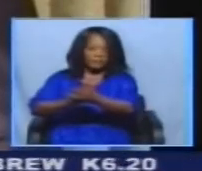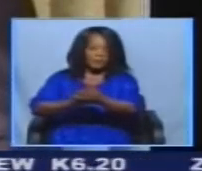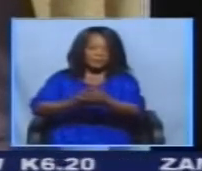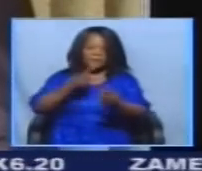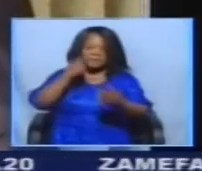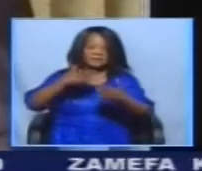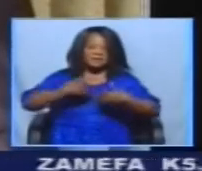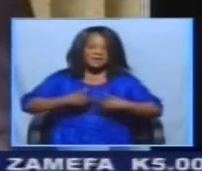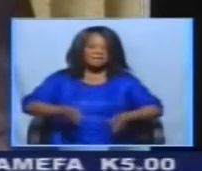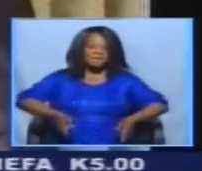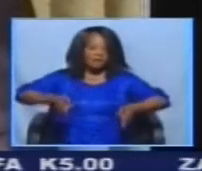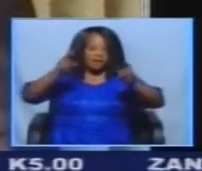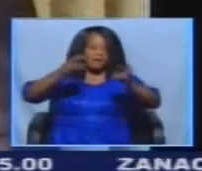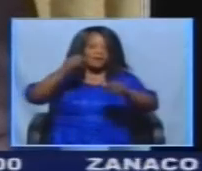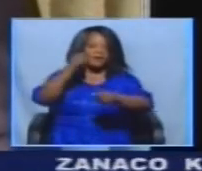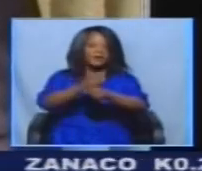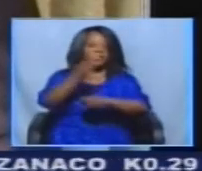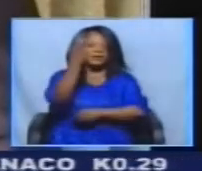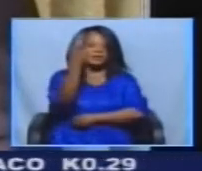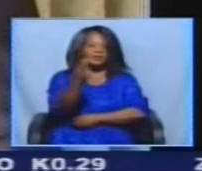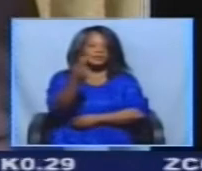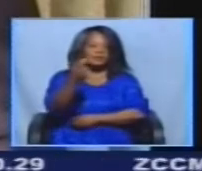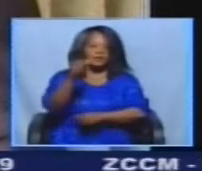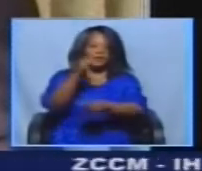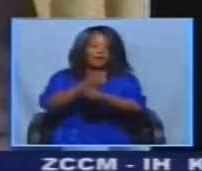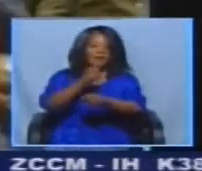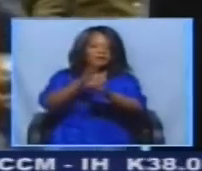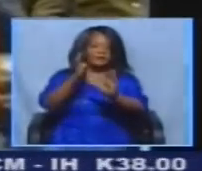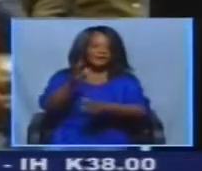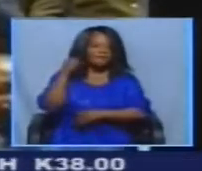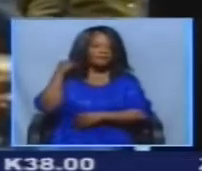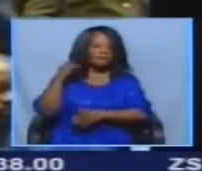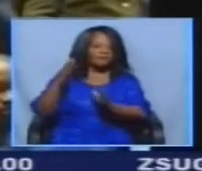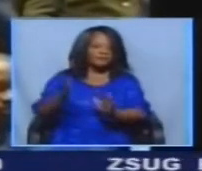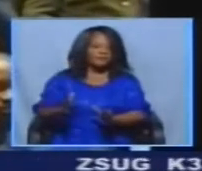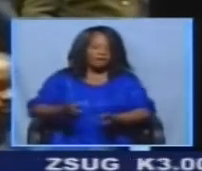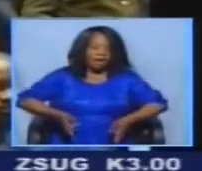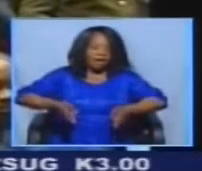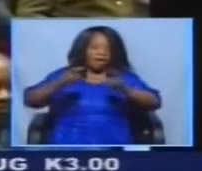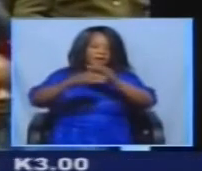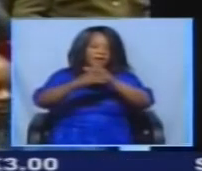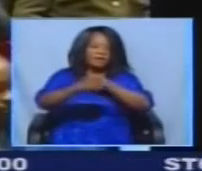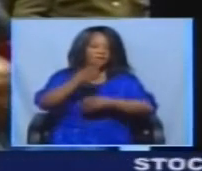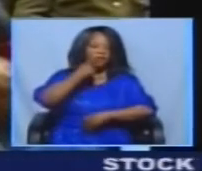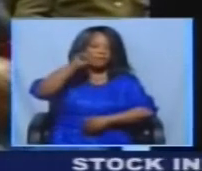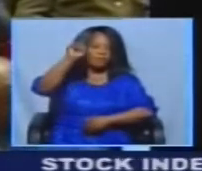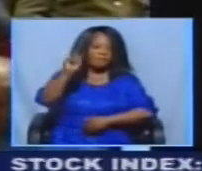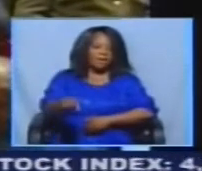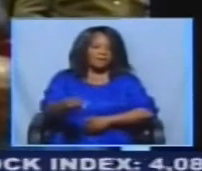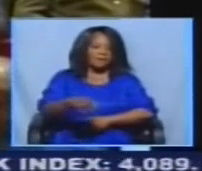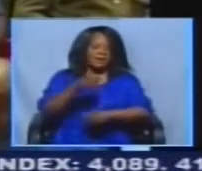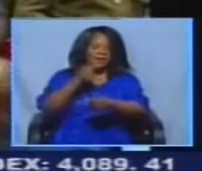high caliber grade 2 staff officers who are supposed to assume high levels of command and